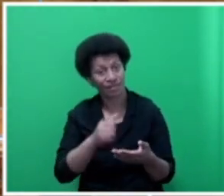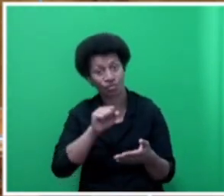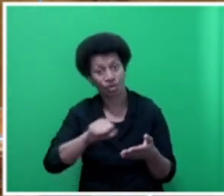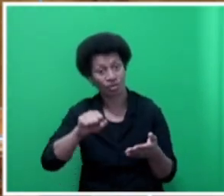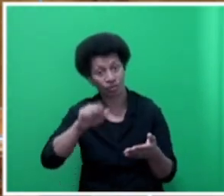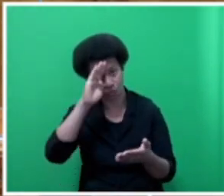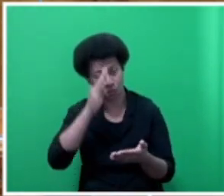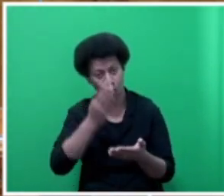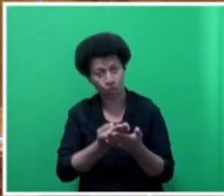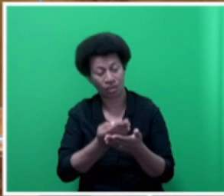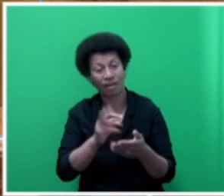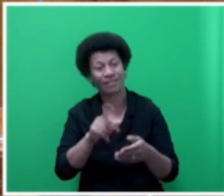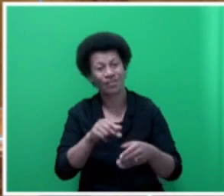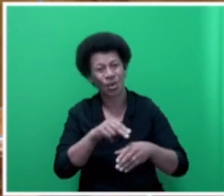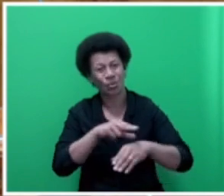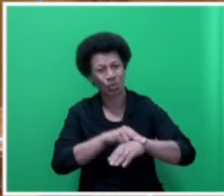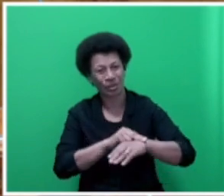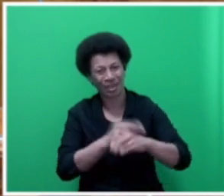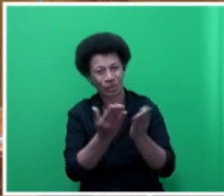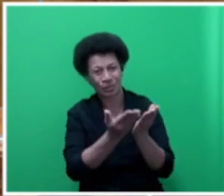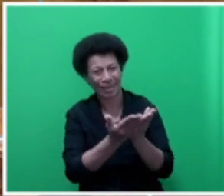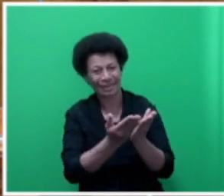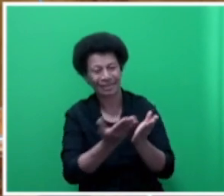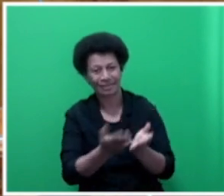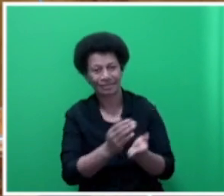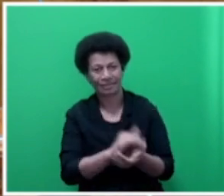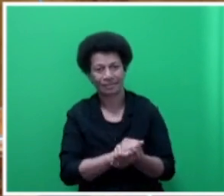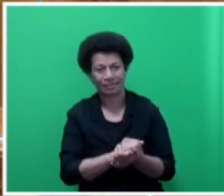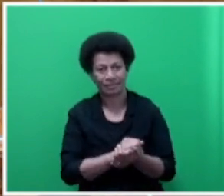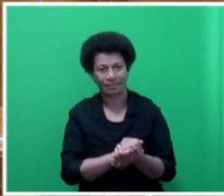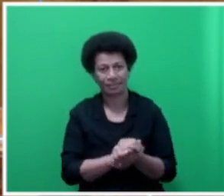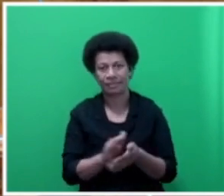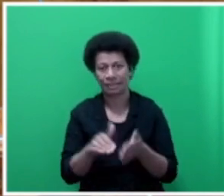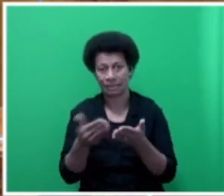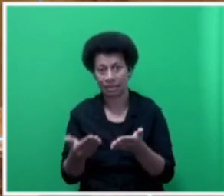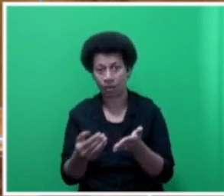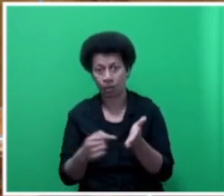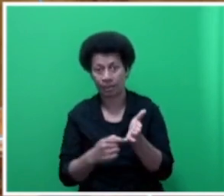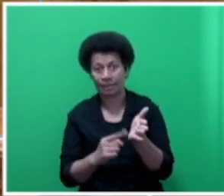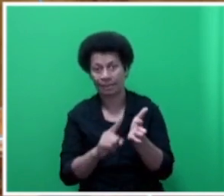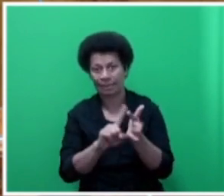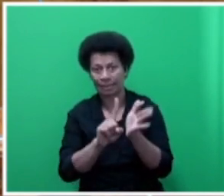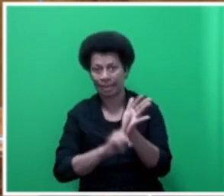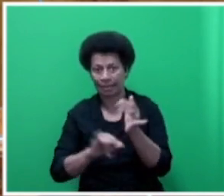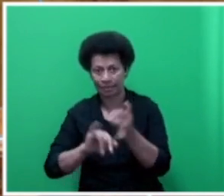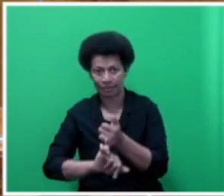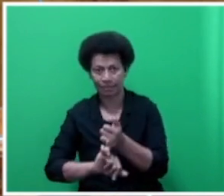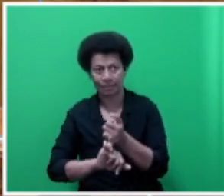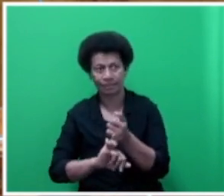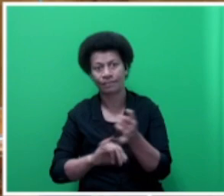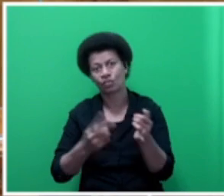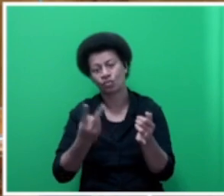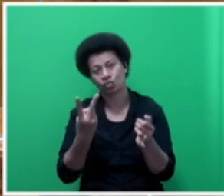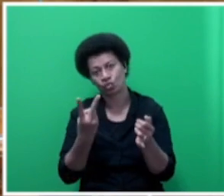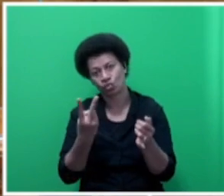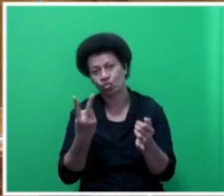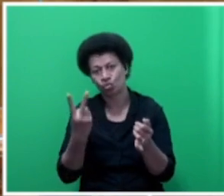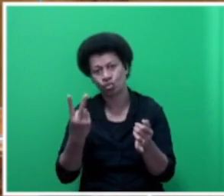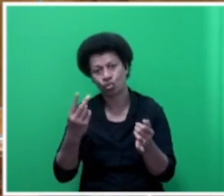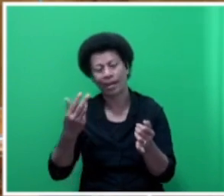Only last year, the minister effected policy to increase the qualifying marks of TELS to 280, and now it reduces it to